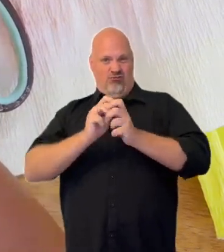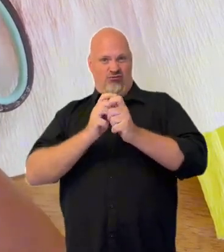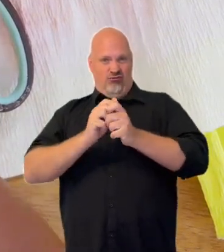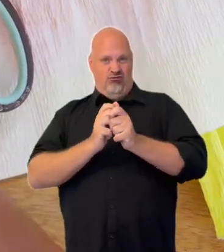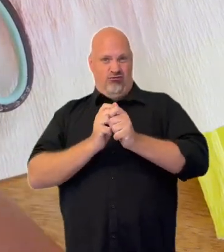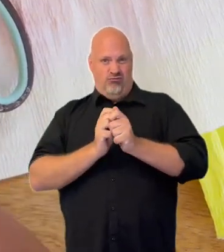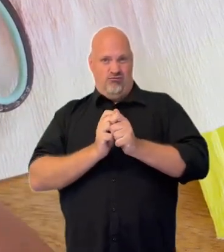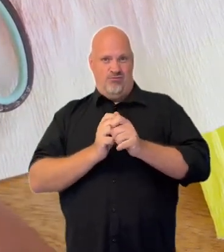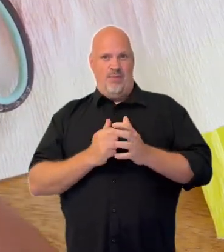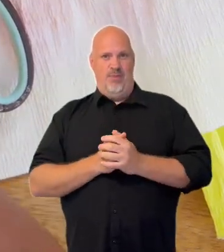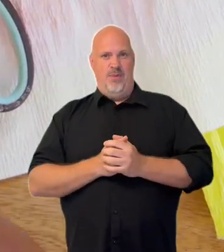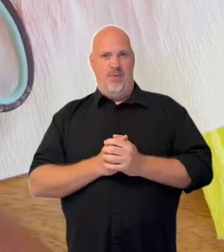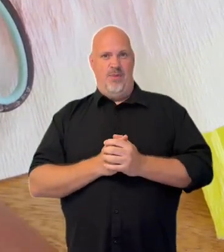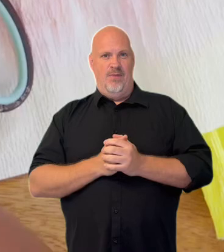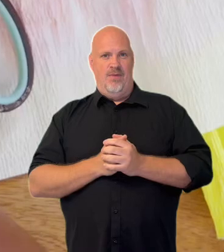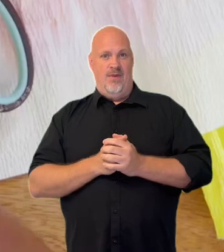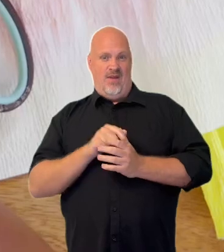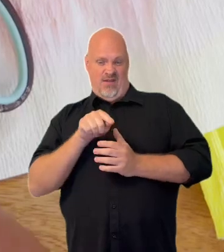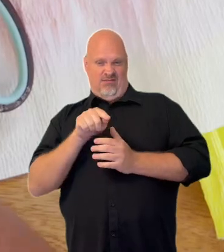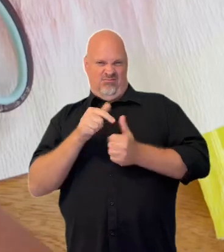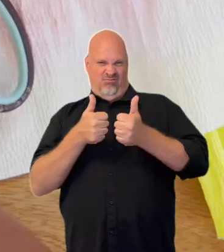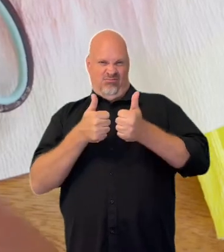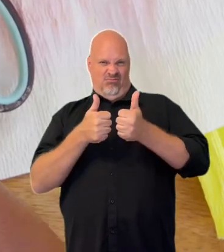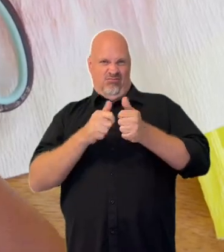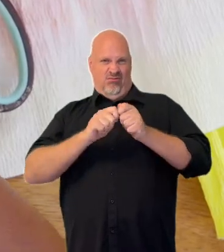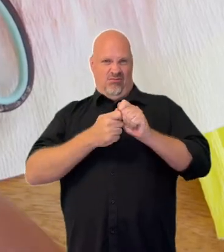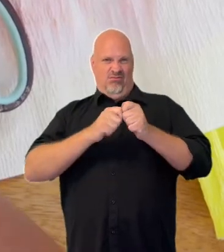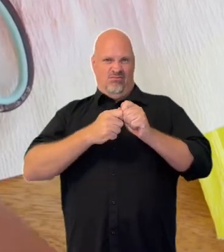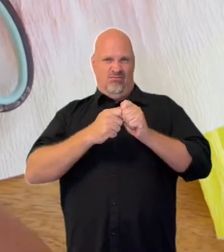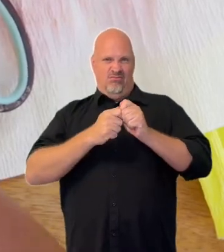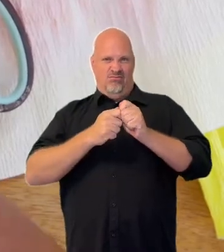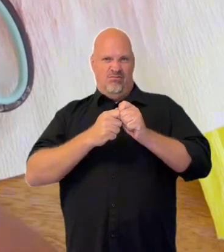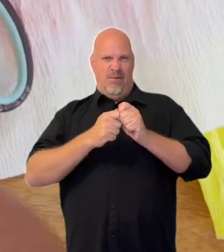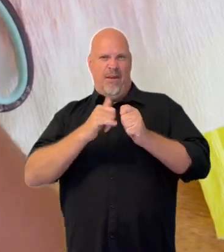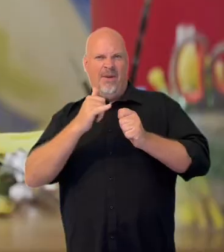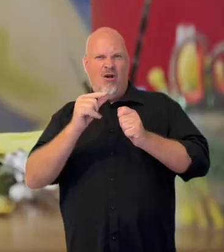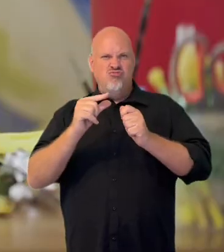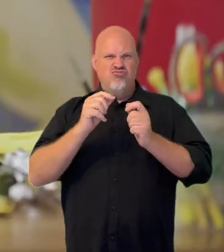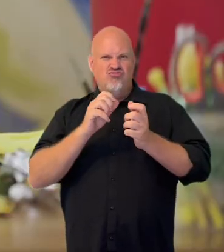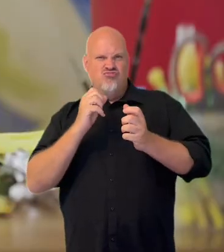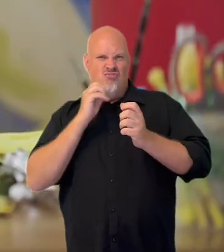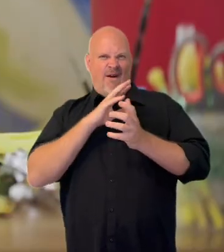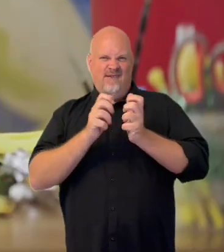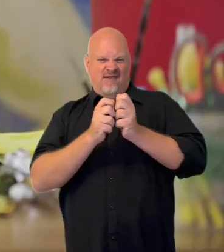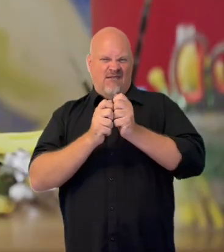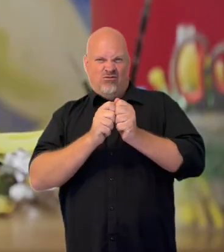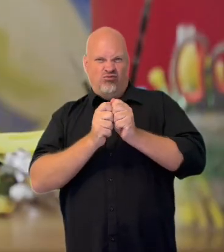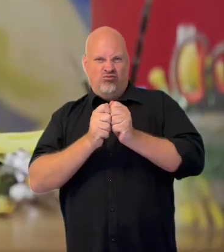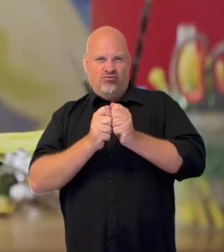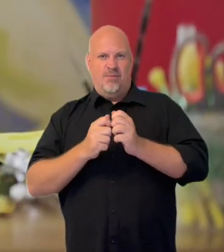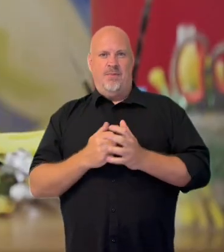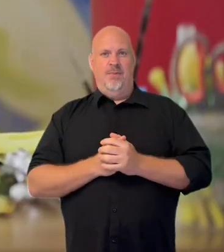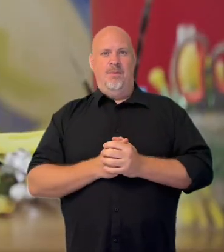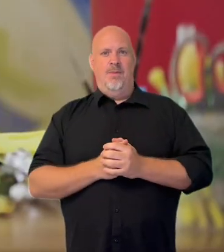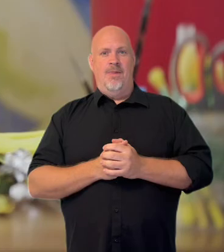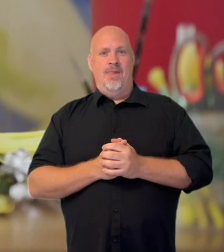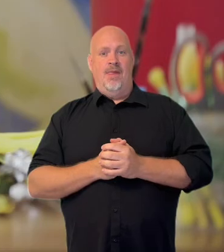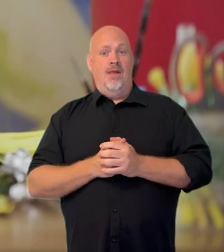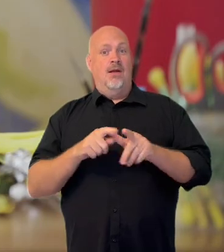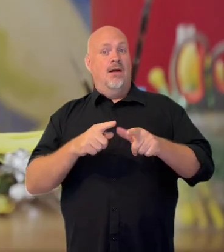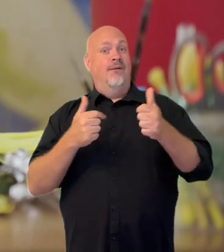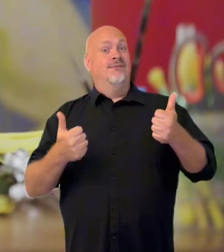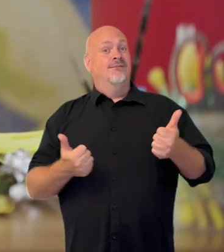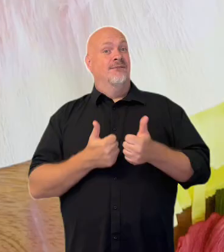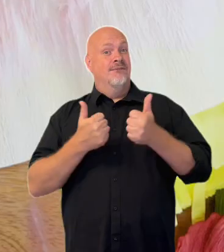And then once those are all done, the reason you do this is because when you unfold the paper, it now has this